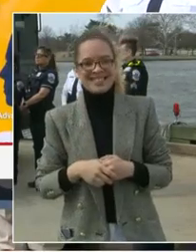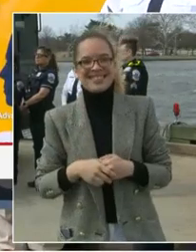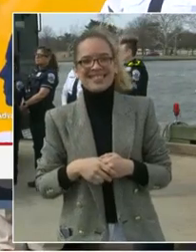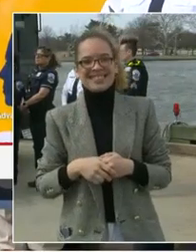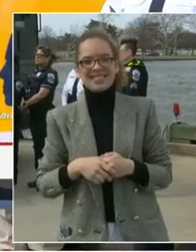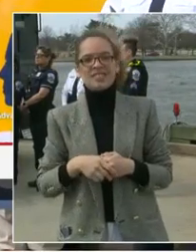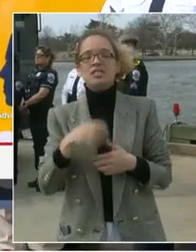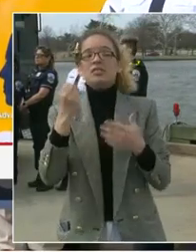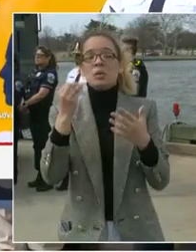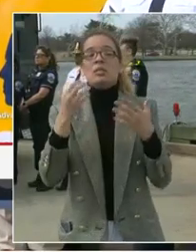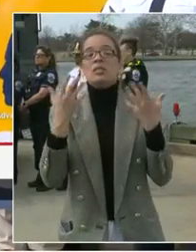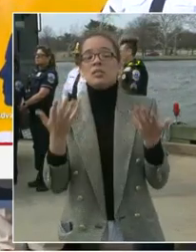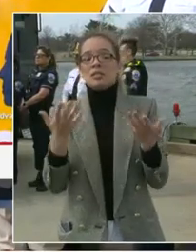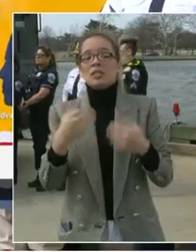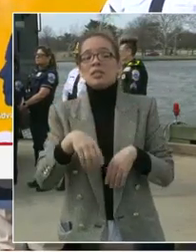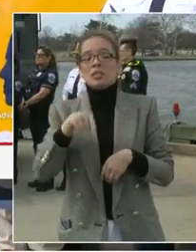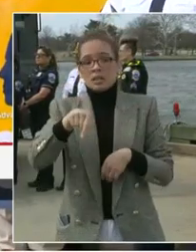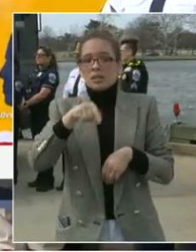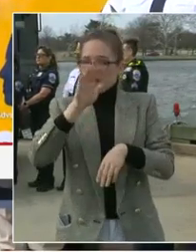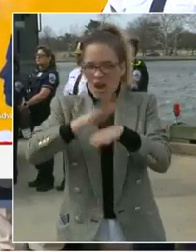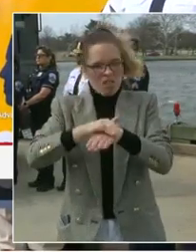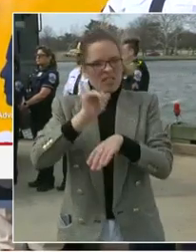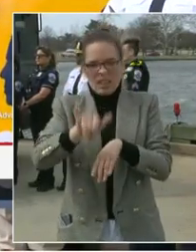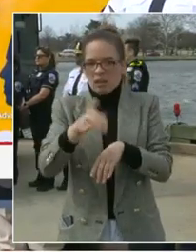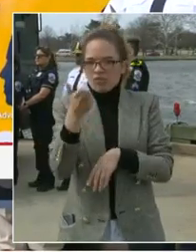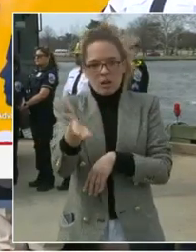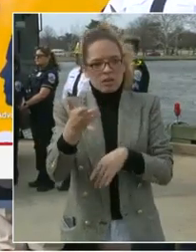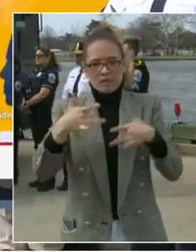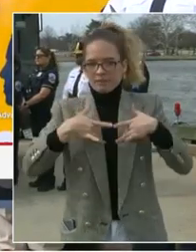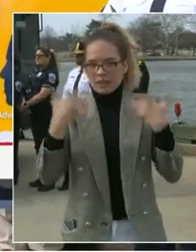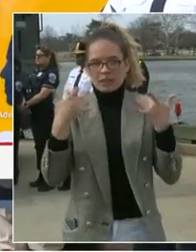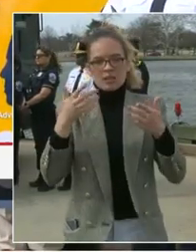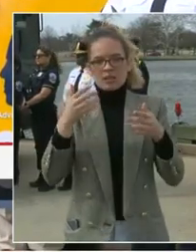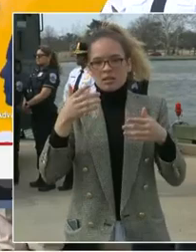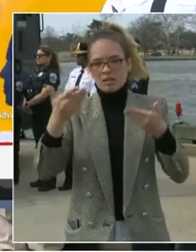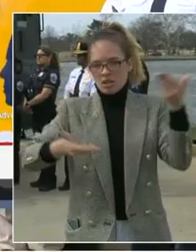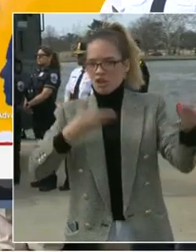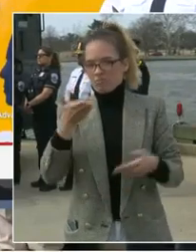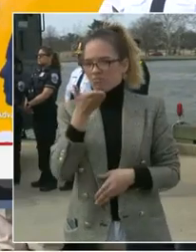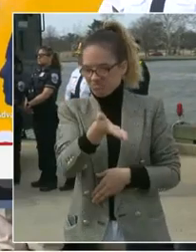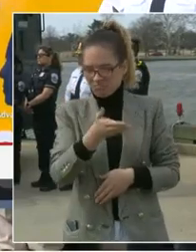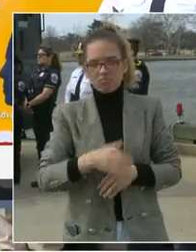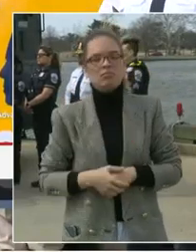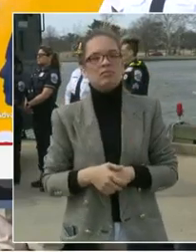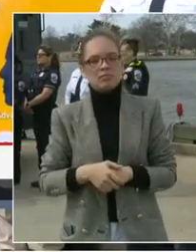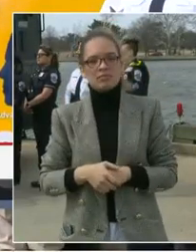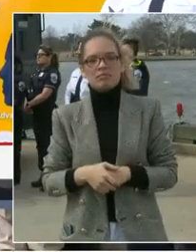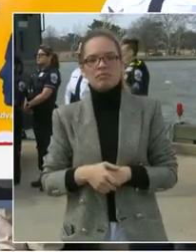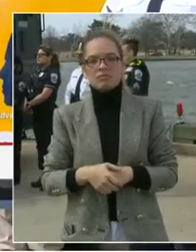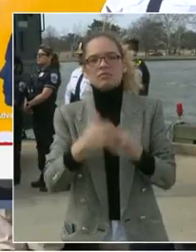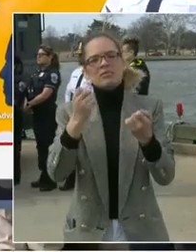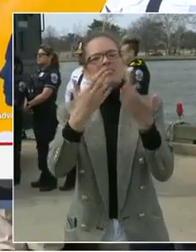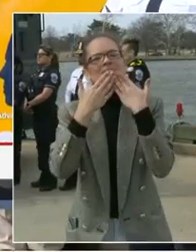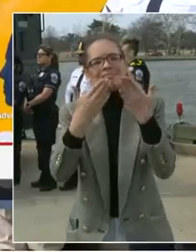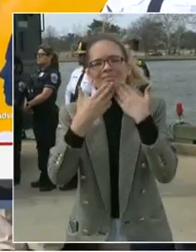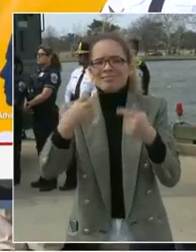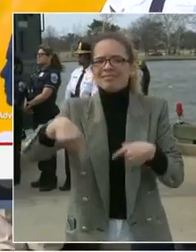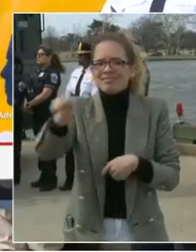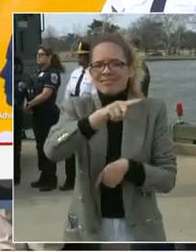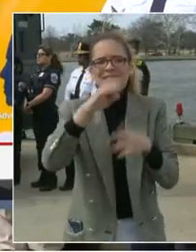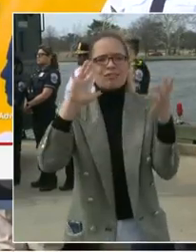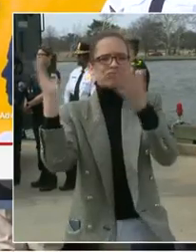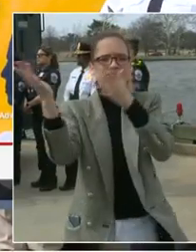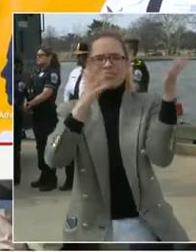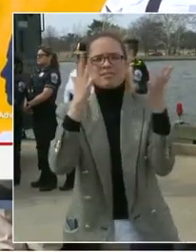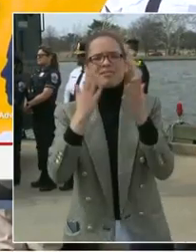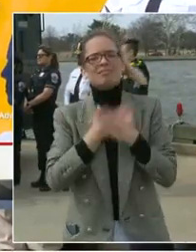on the spot. So once again, I want to thank all of the members of the Metropolitan Police Department. I want to thank members of the